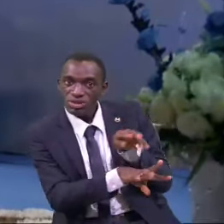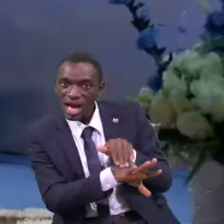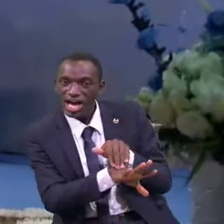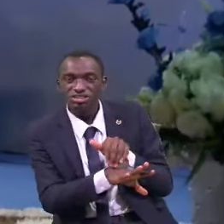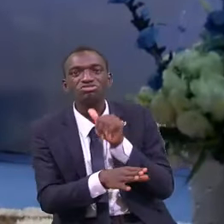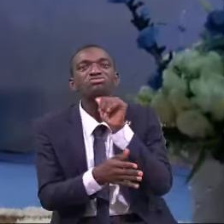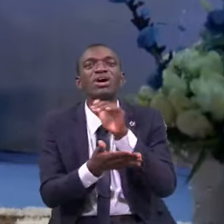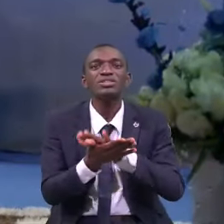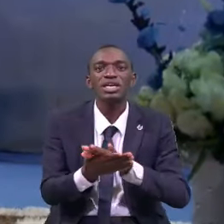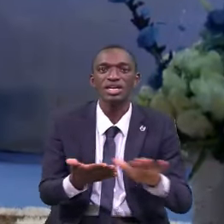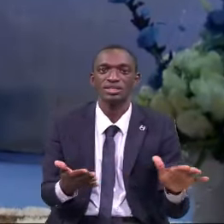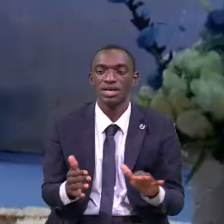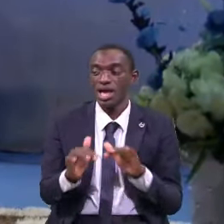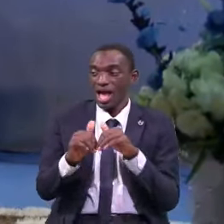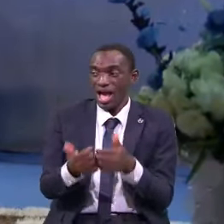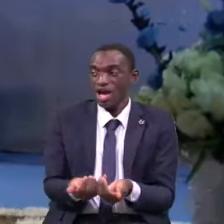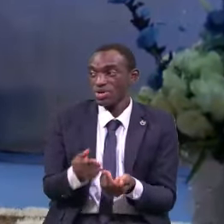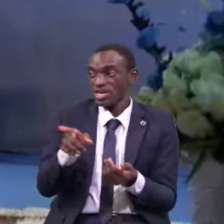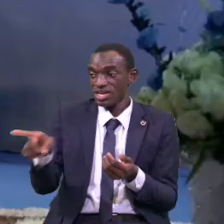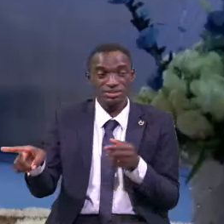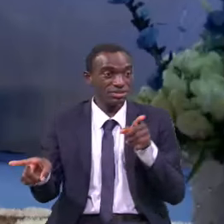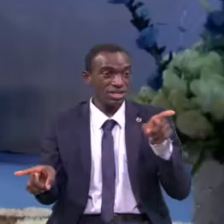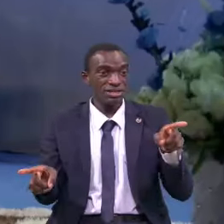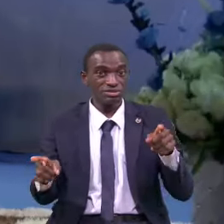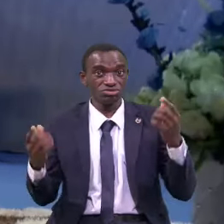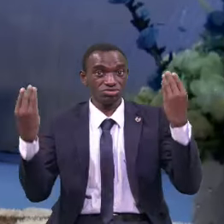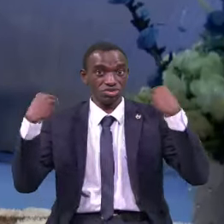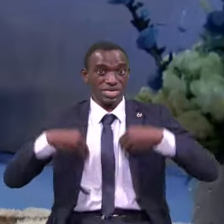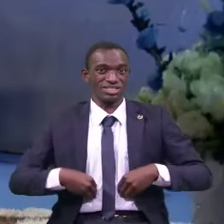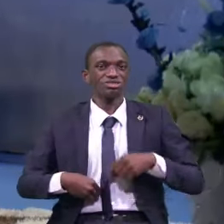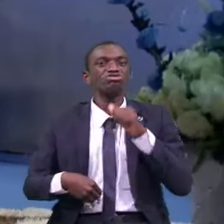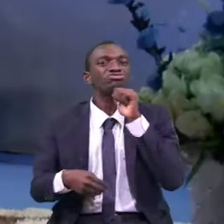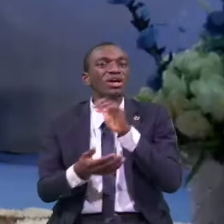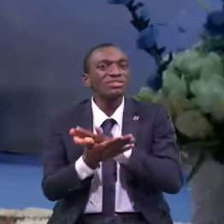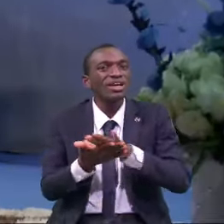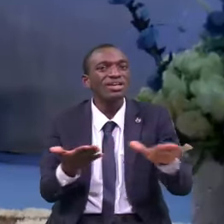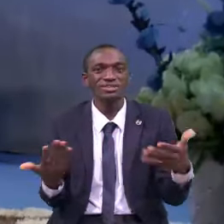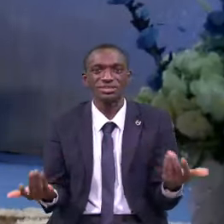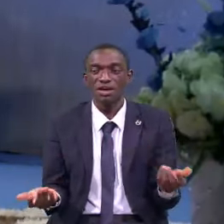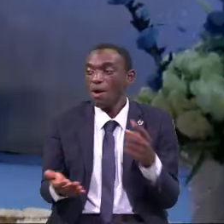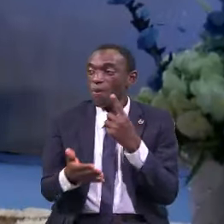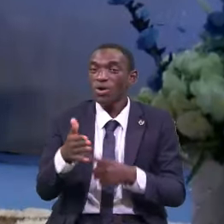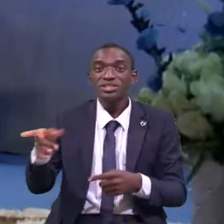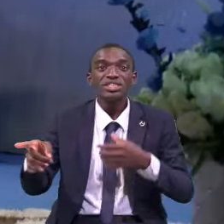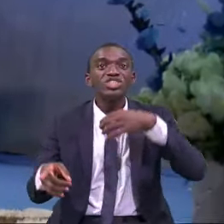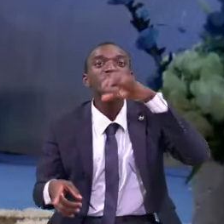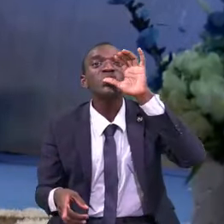How he dresses, how she dresses, unclean. What he drinks,